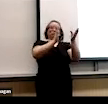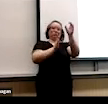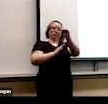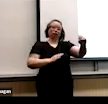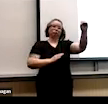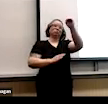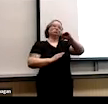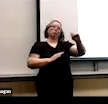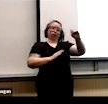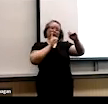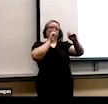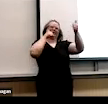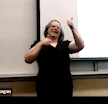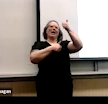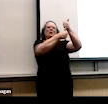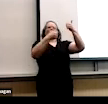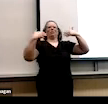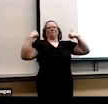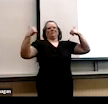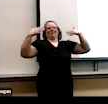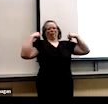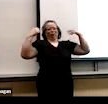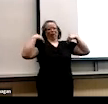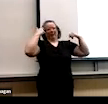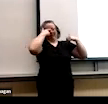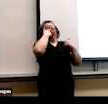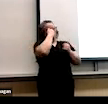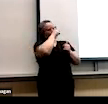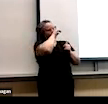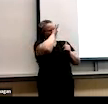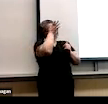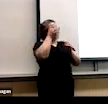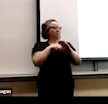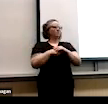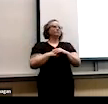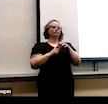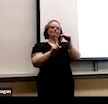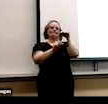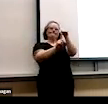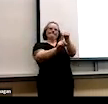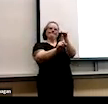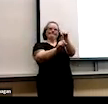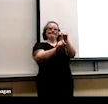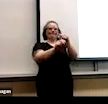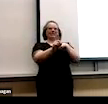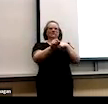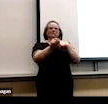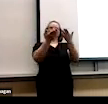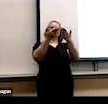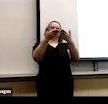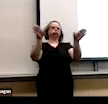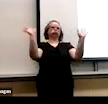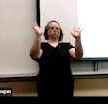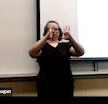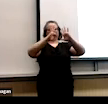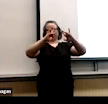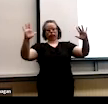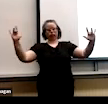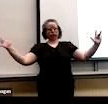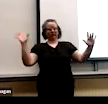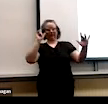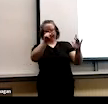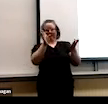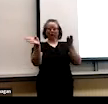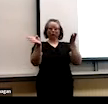Social Services in Ontario. So this is sort of an umbrella organization that serves people who are adults, so they have to be